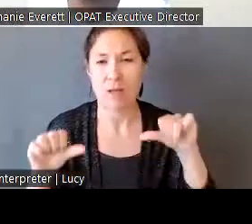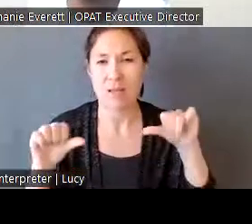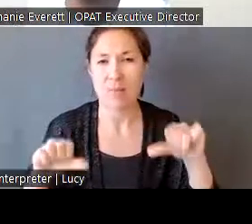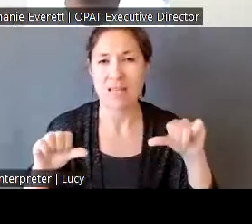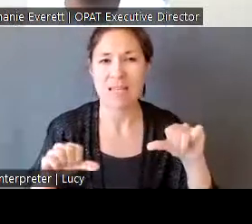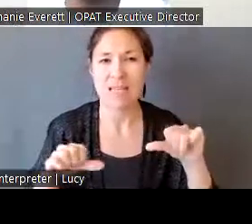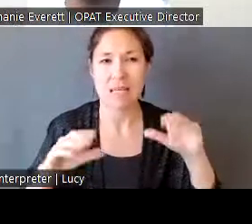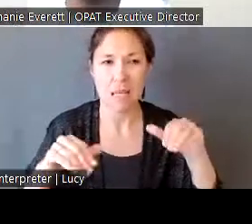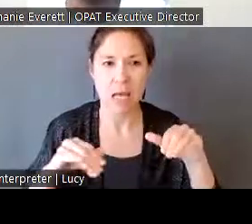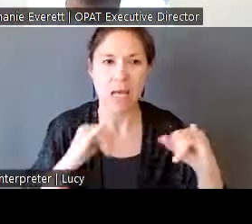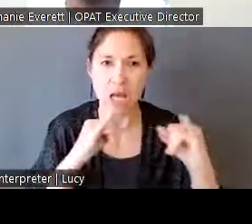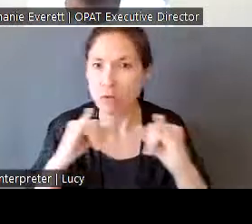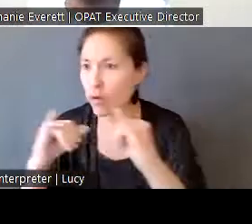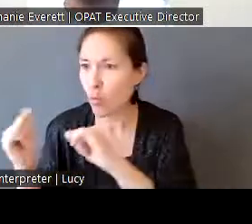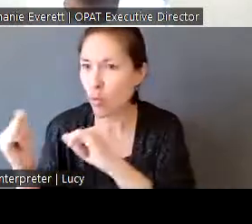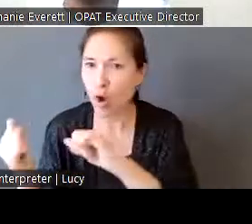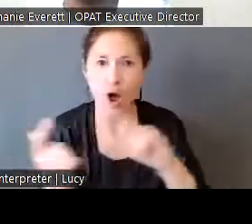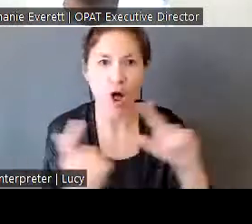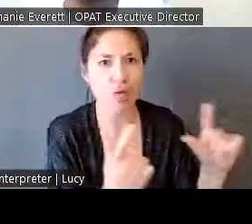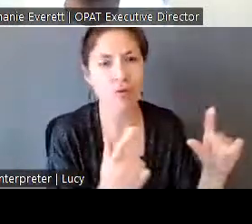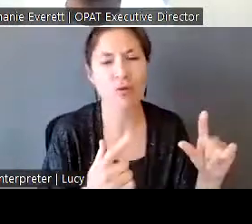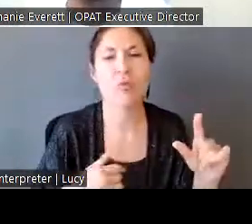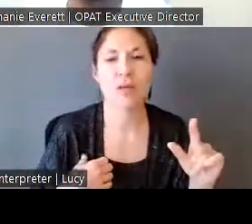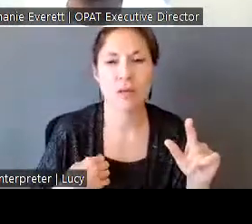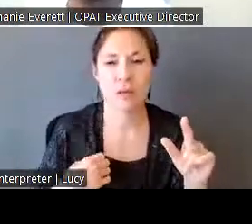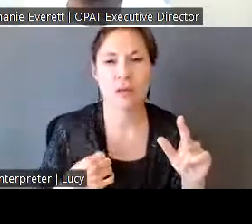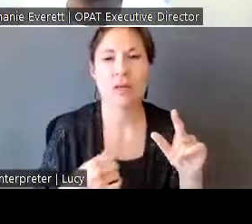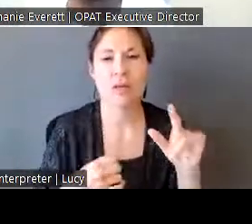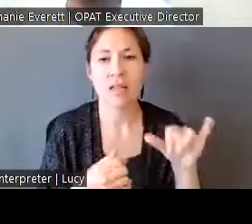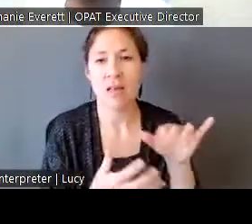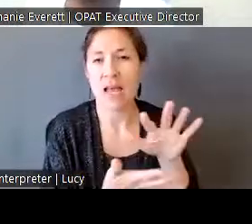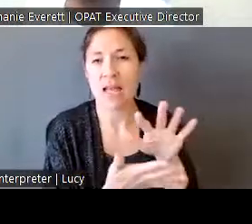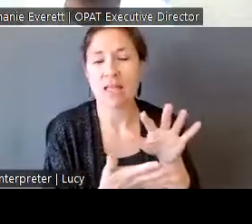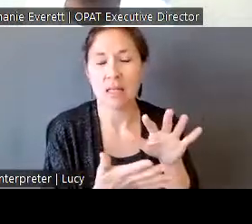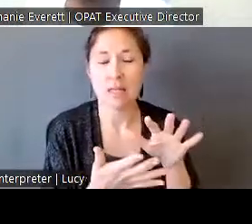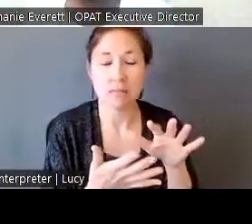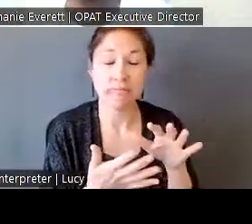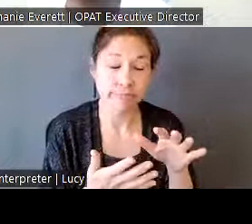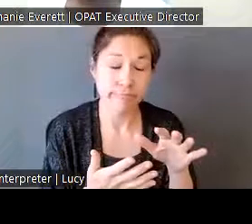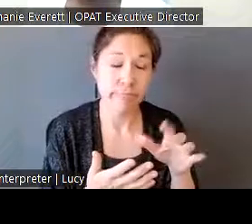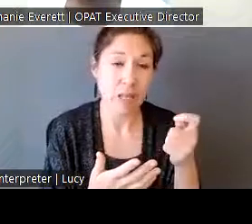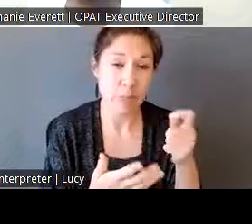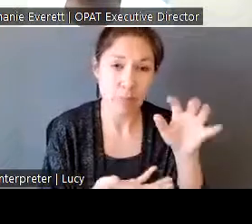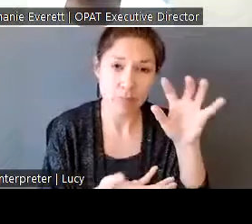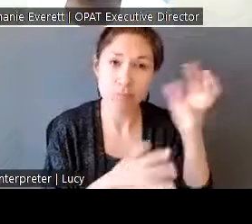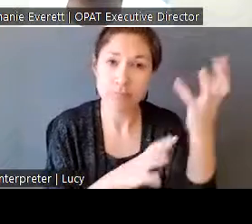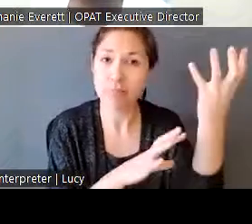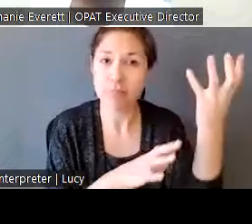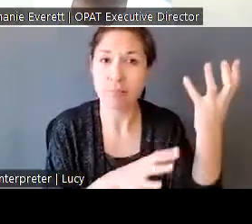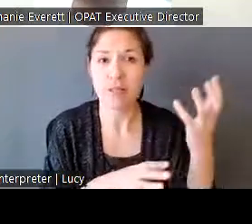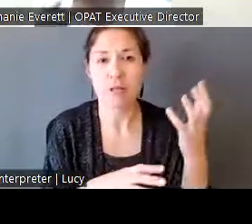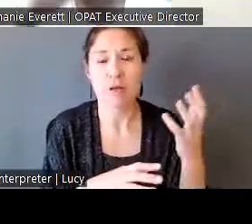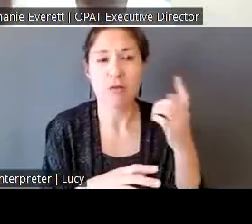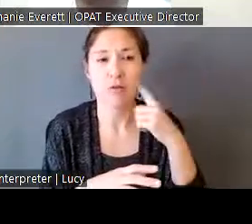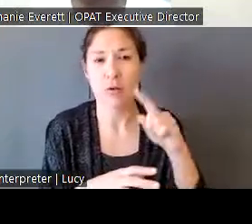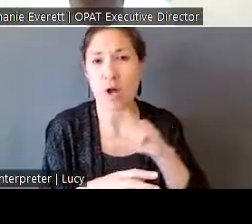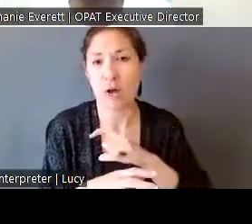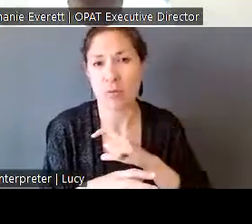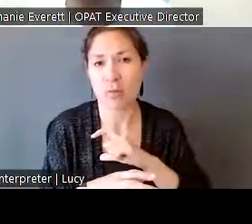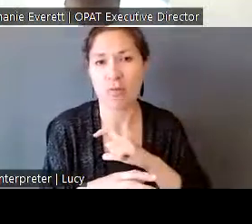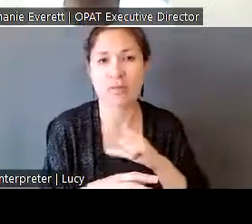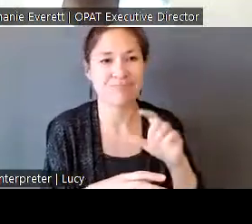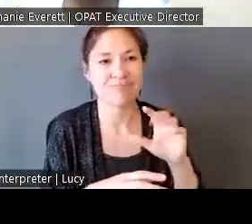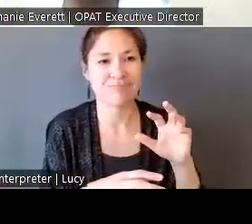themselves to do. This has been causing quite some stir amongst the law enforcement world